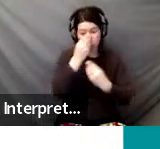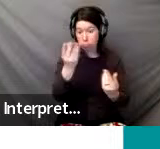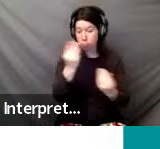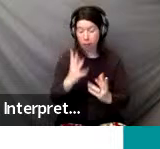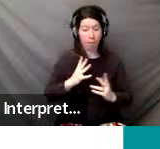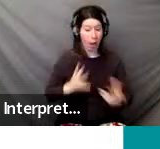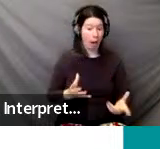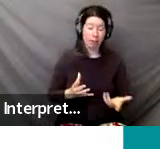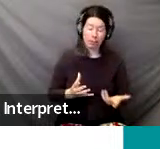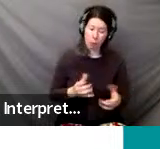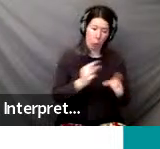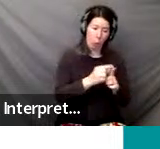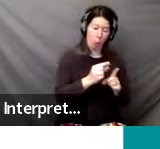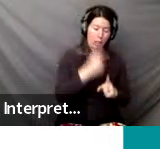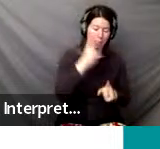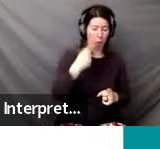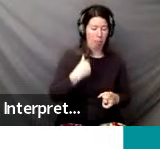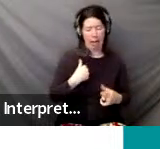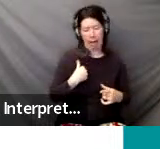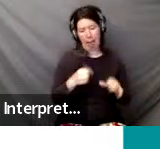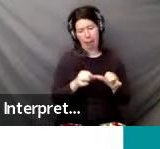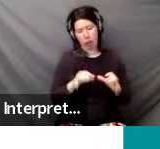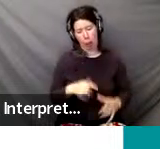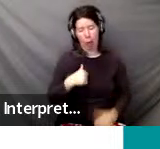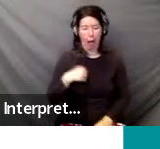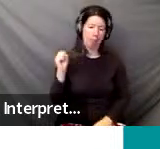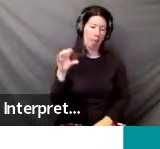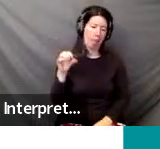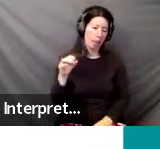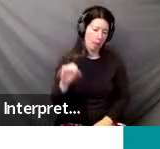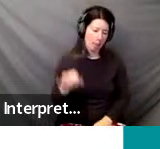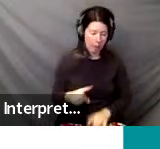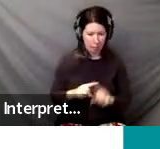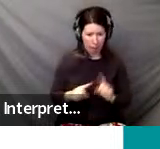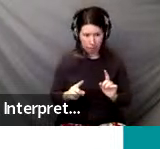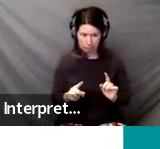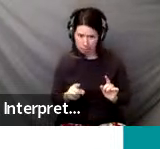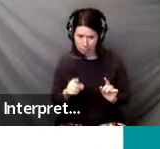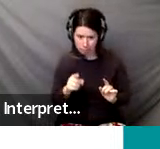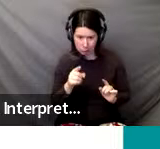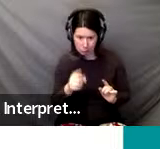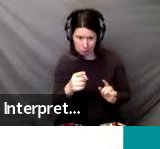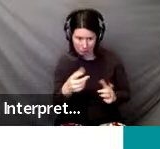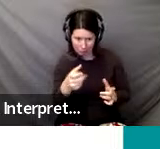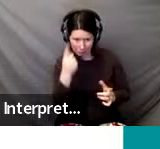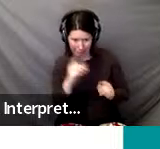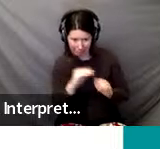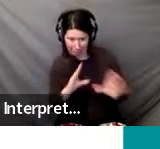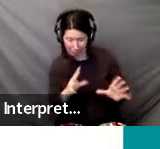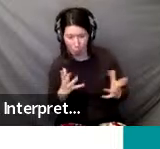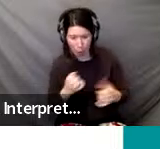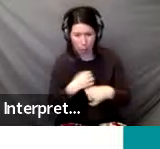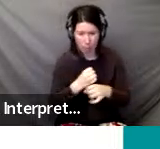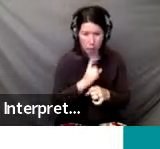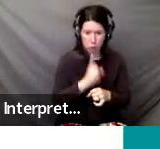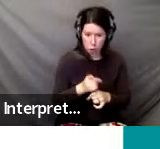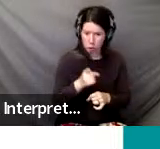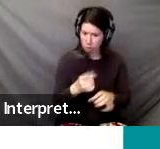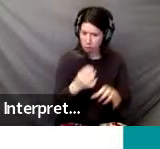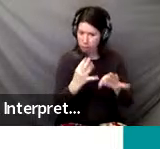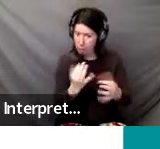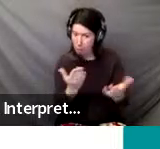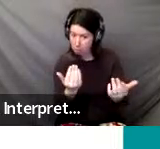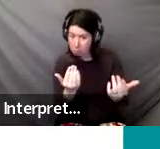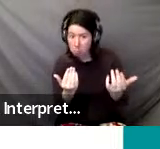my tongue. So sometimes I don't know if I'm saying it right to everyone, but we're interested in hearing feedback as well on maybe how